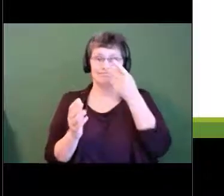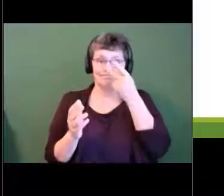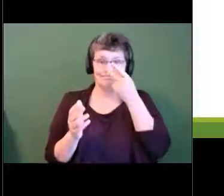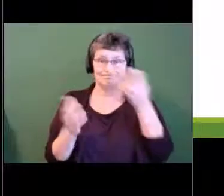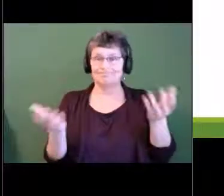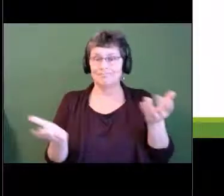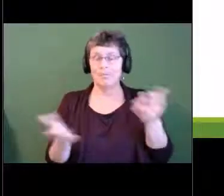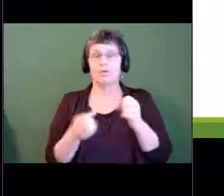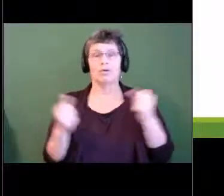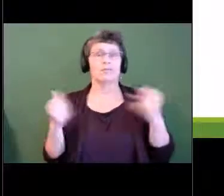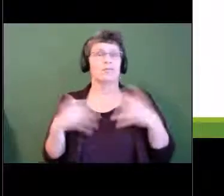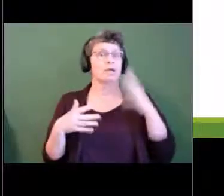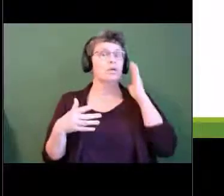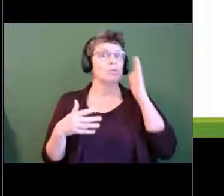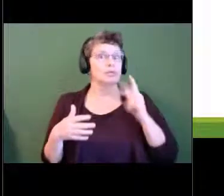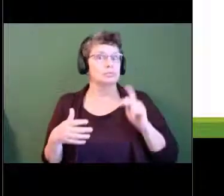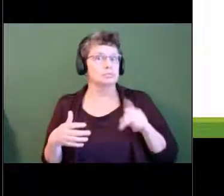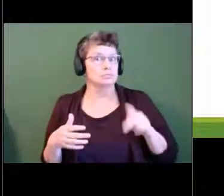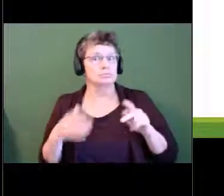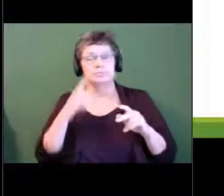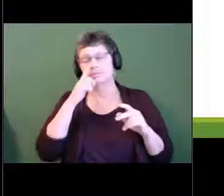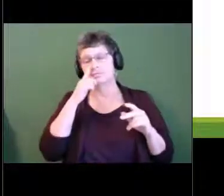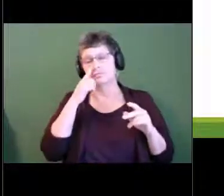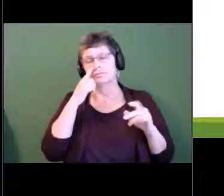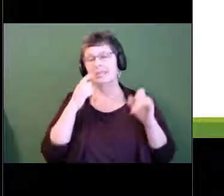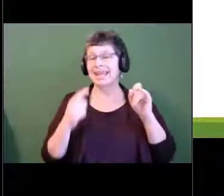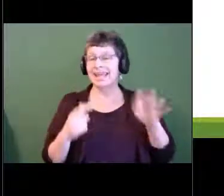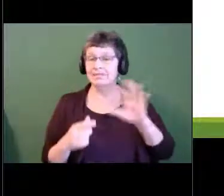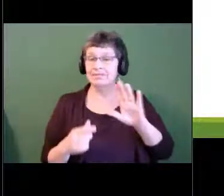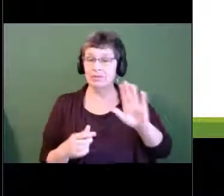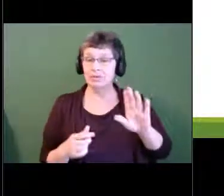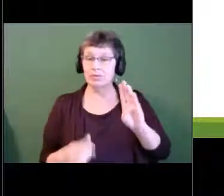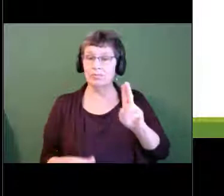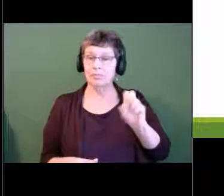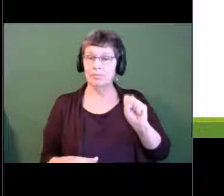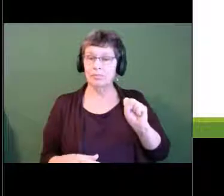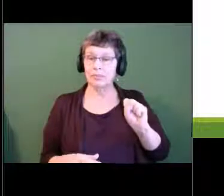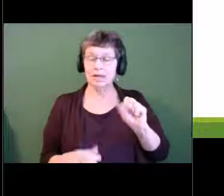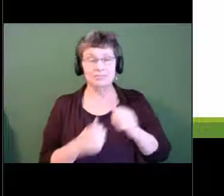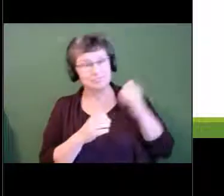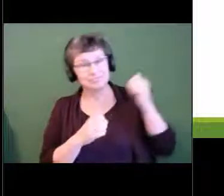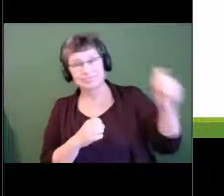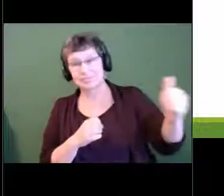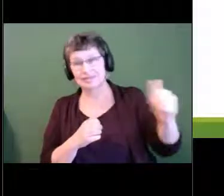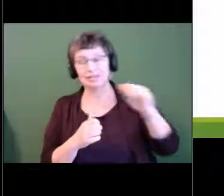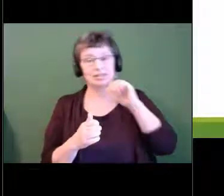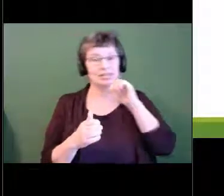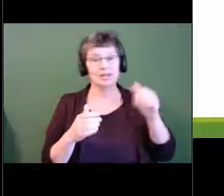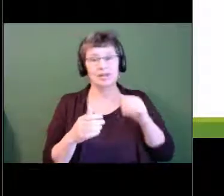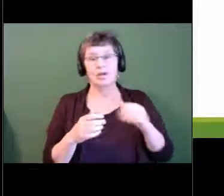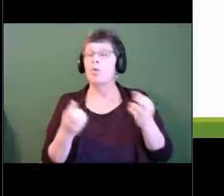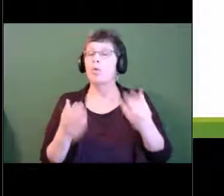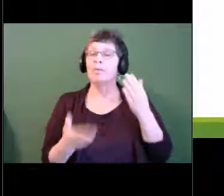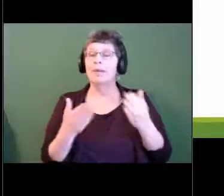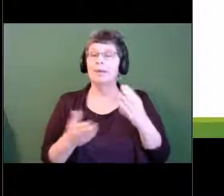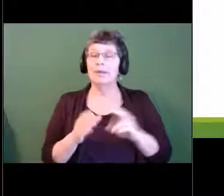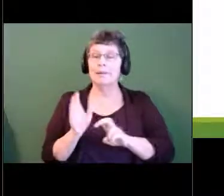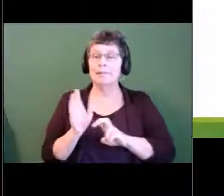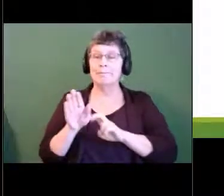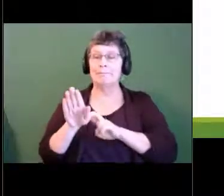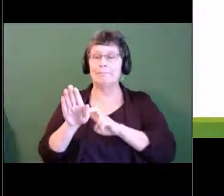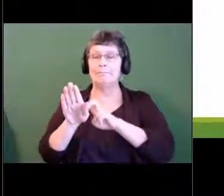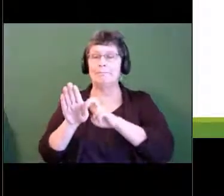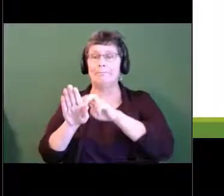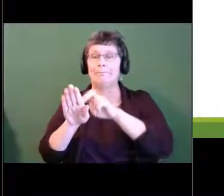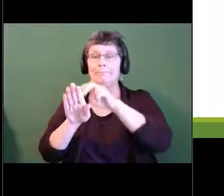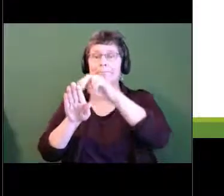as well. If you're not on a bus route that's easily accessible to you, or on top of, you know, not on top of a steep hill in Nanaimo, for example,